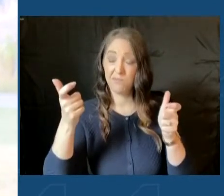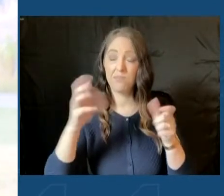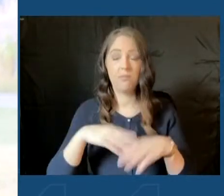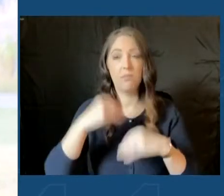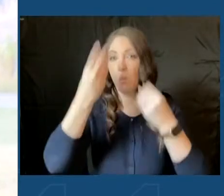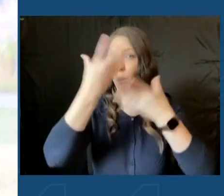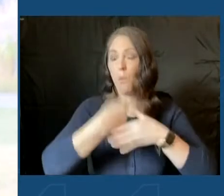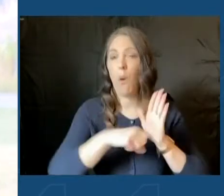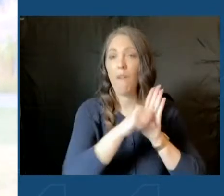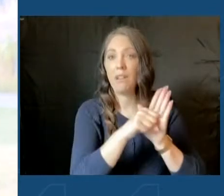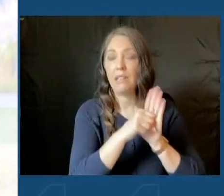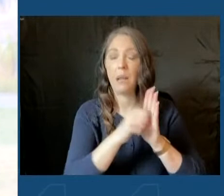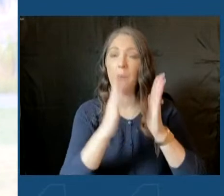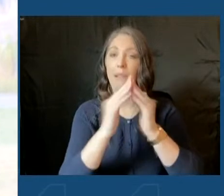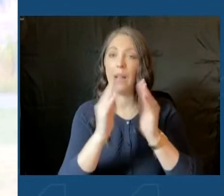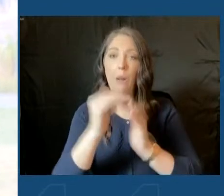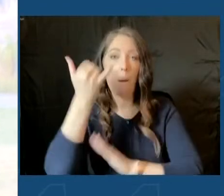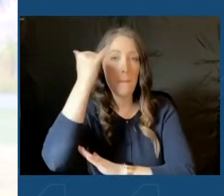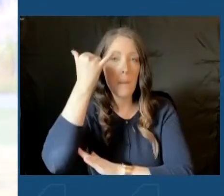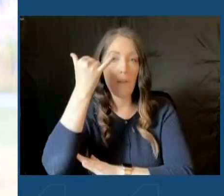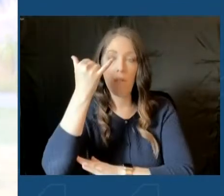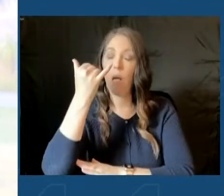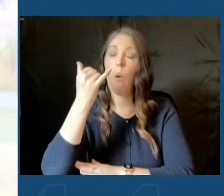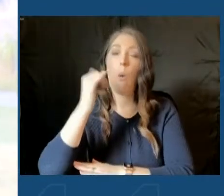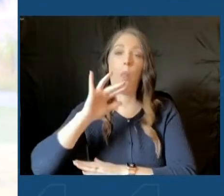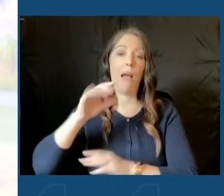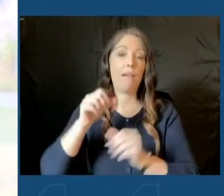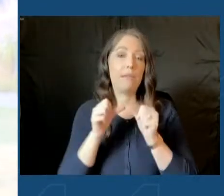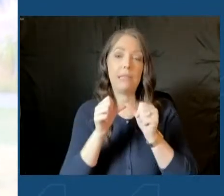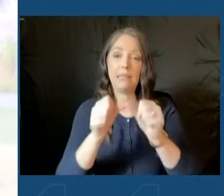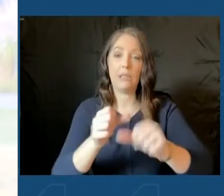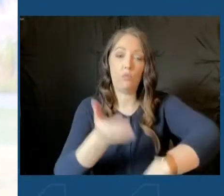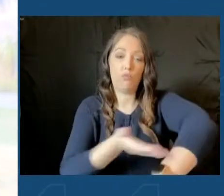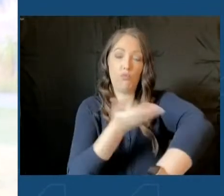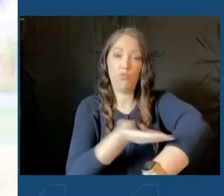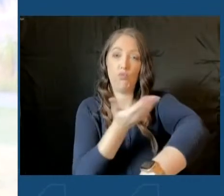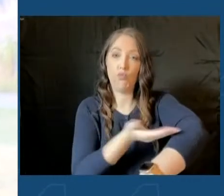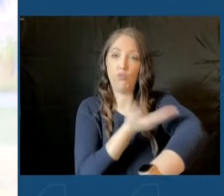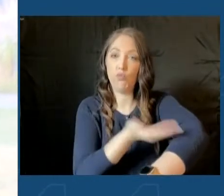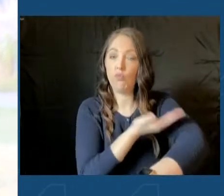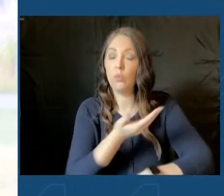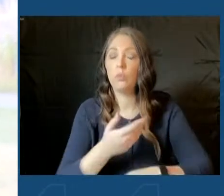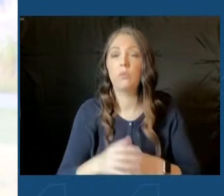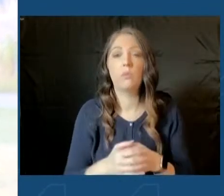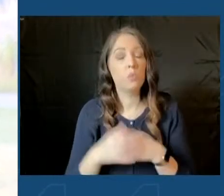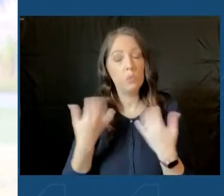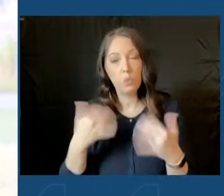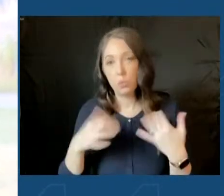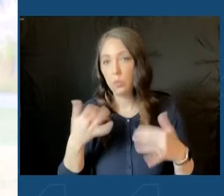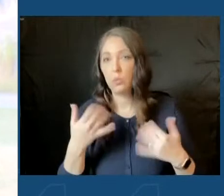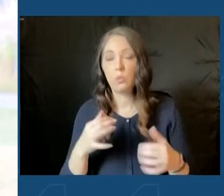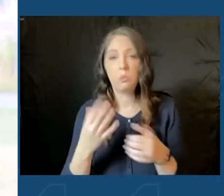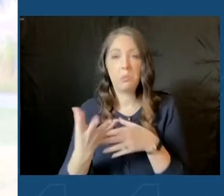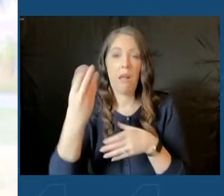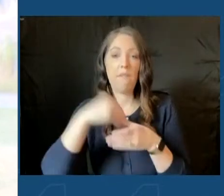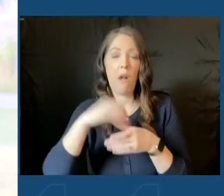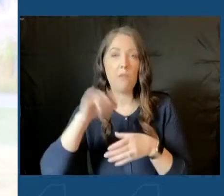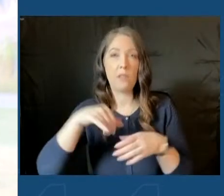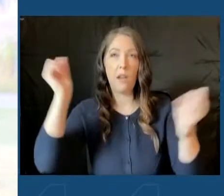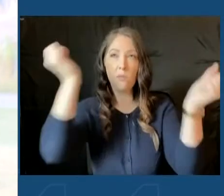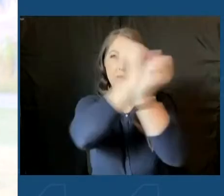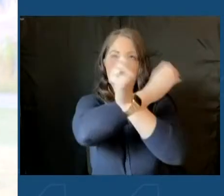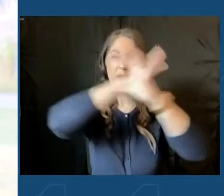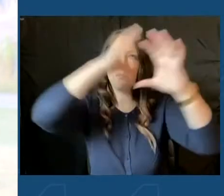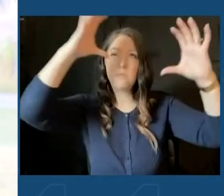of downtown Buffalo's continued revival. It is just part of that larger vision that we're